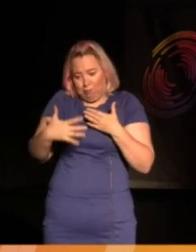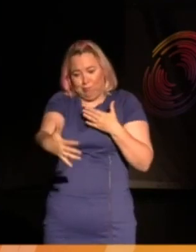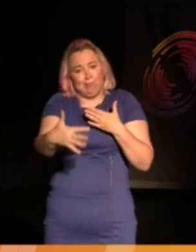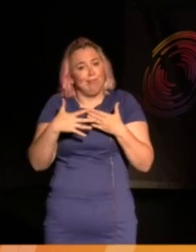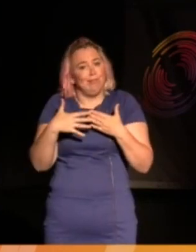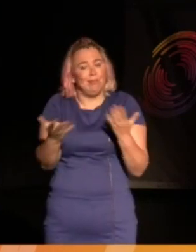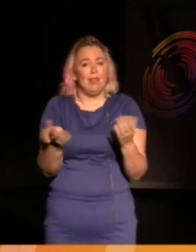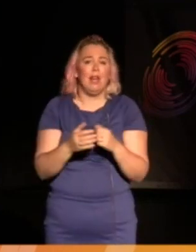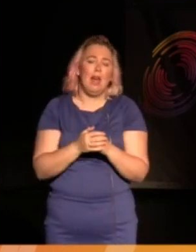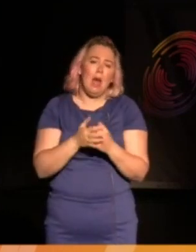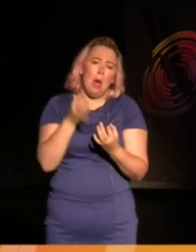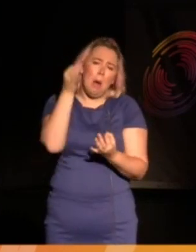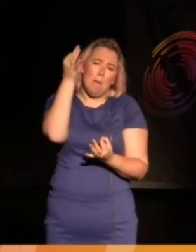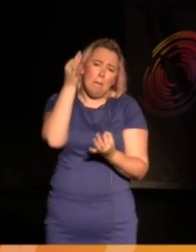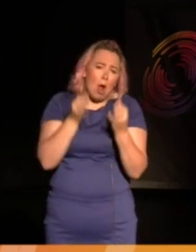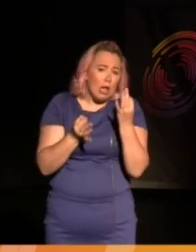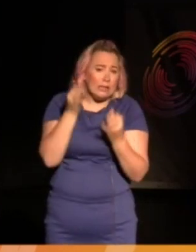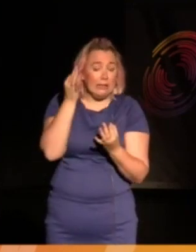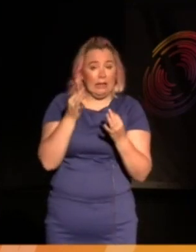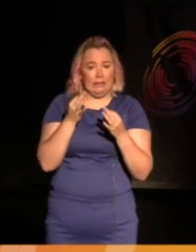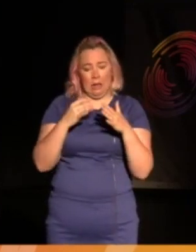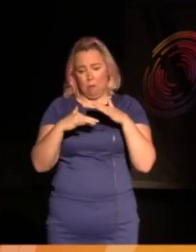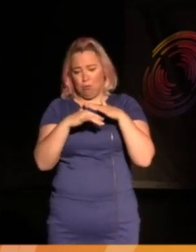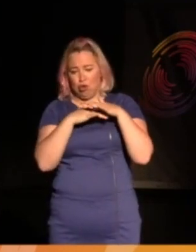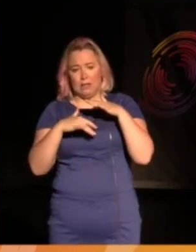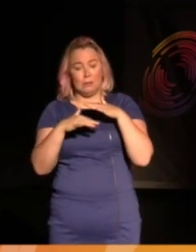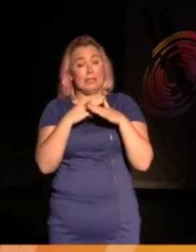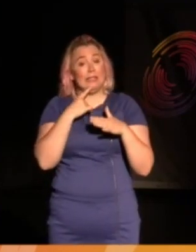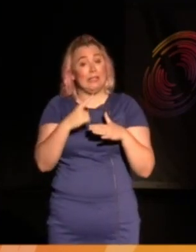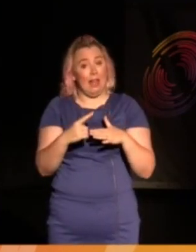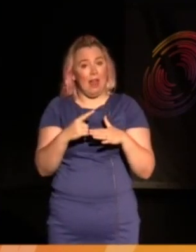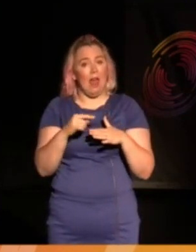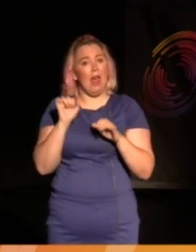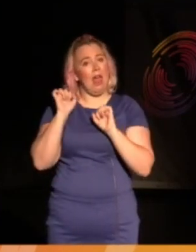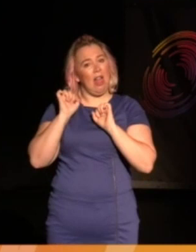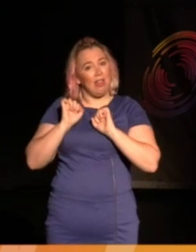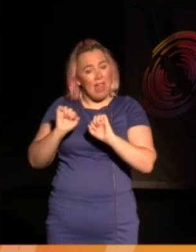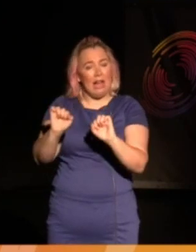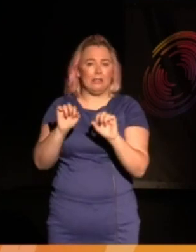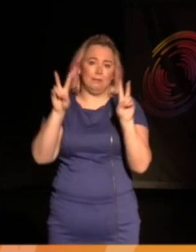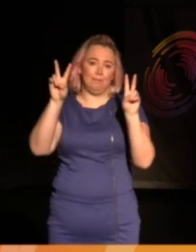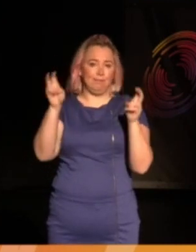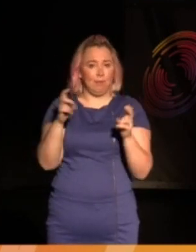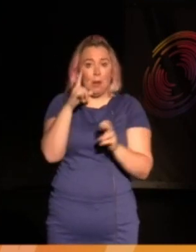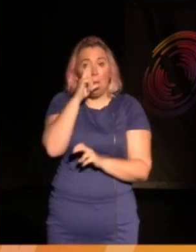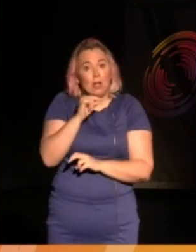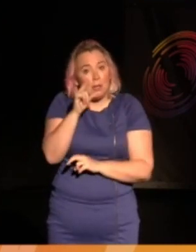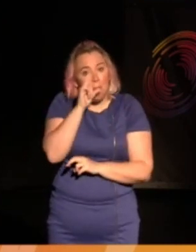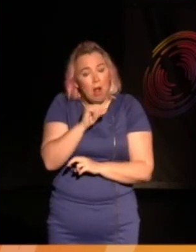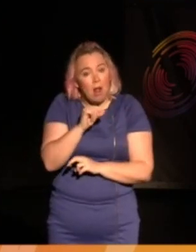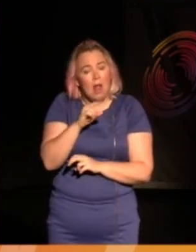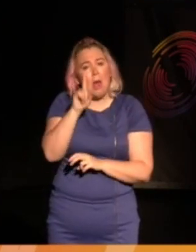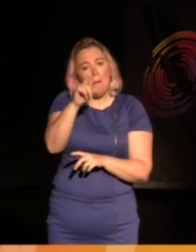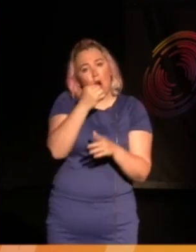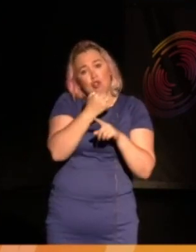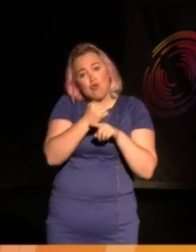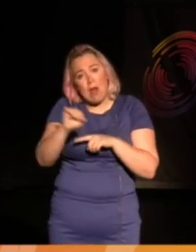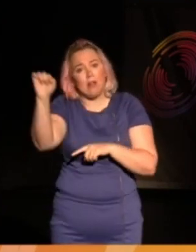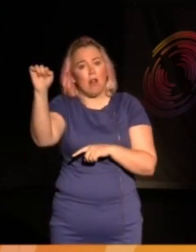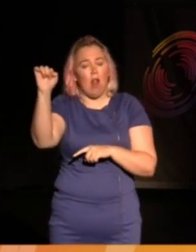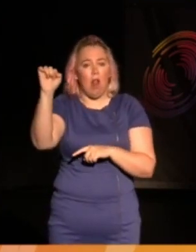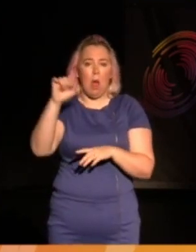Politics, pragmatists tell us, quoting Bismarck, is the art of the possible. But radicalism must